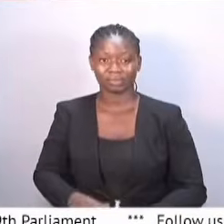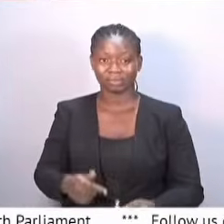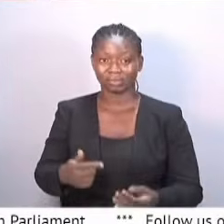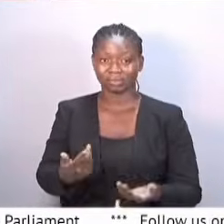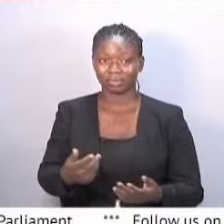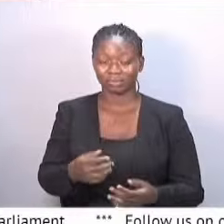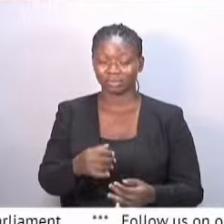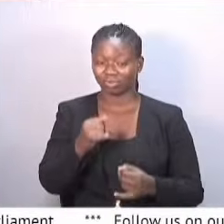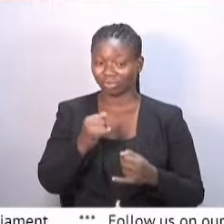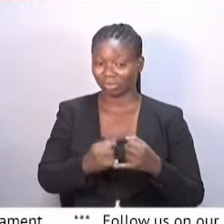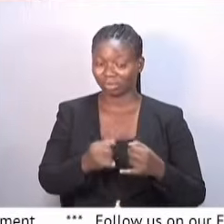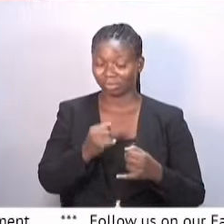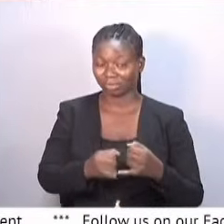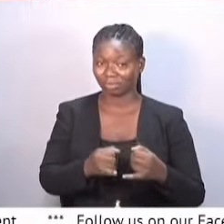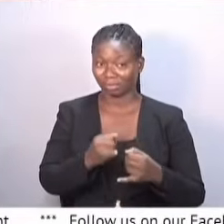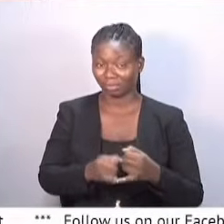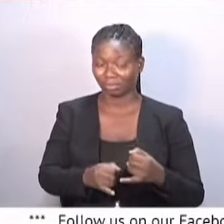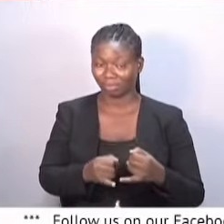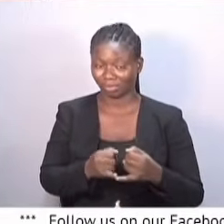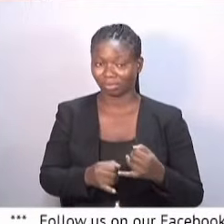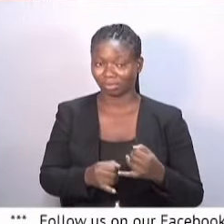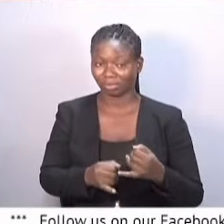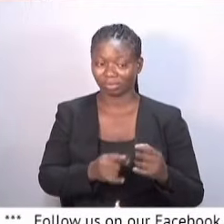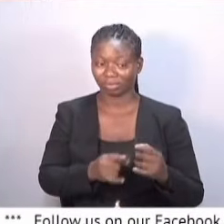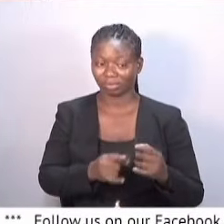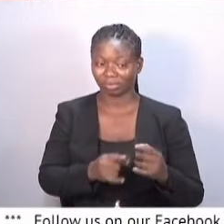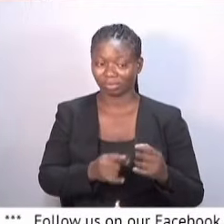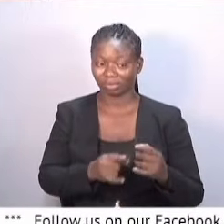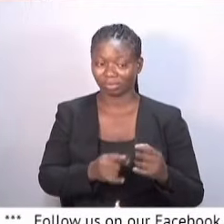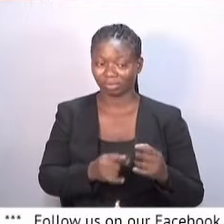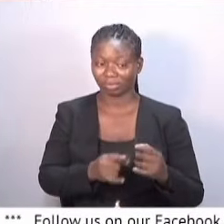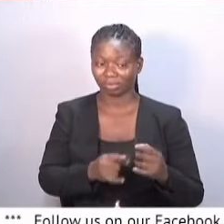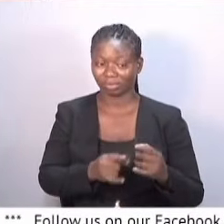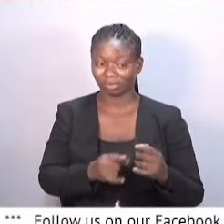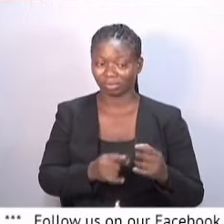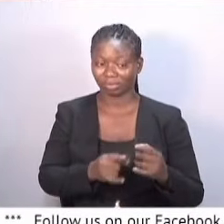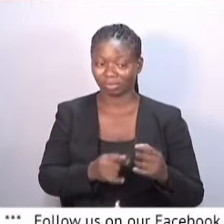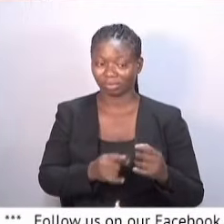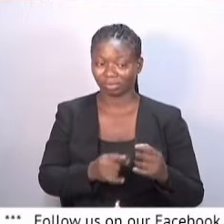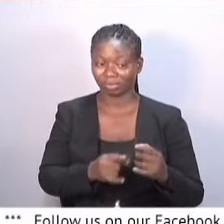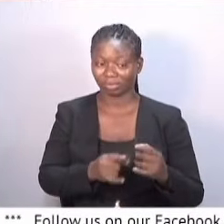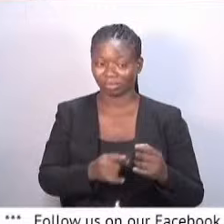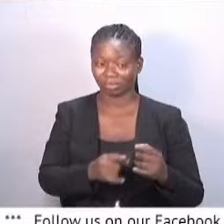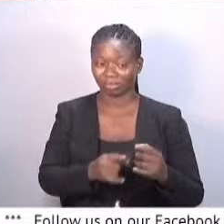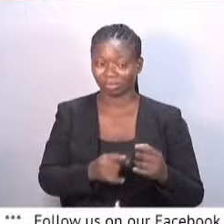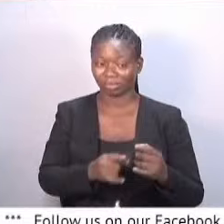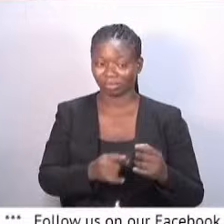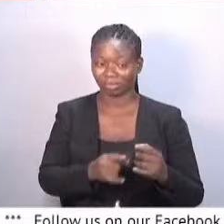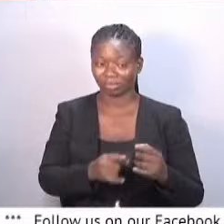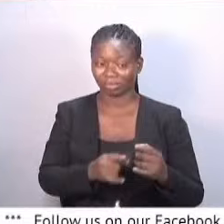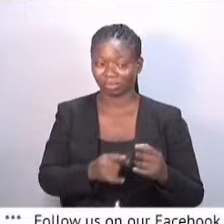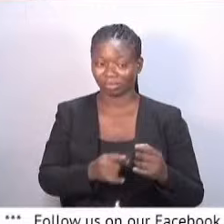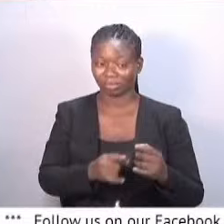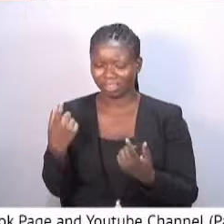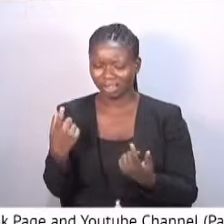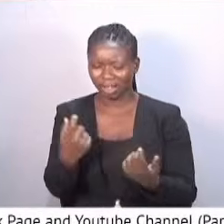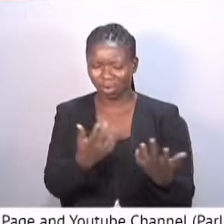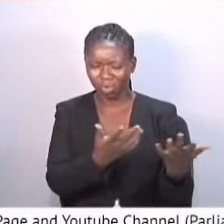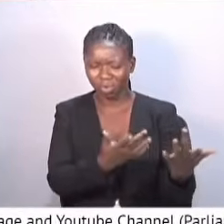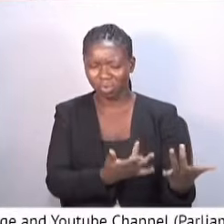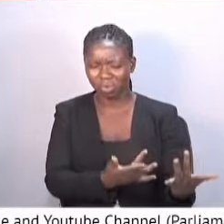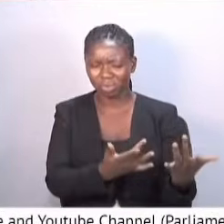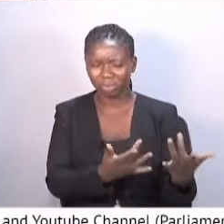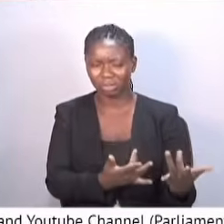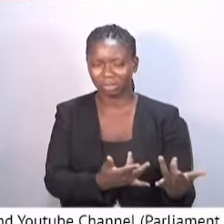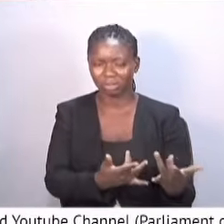Ghana, your last paragraph of your answers. Ghana, Speaker, with your leave, Ghana is currently